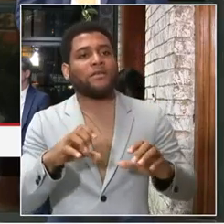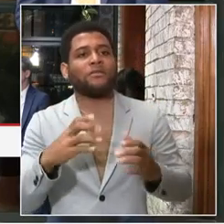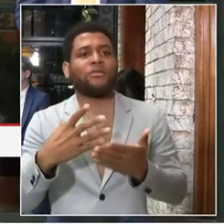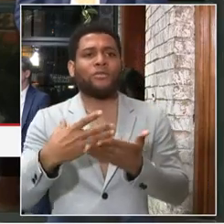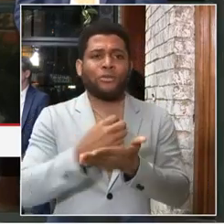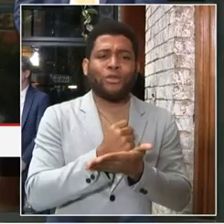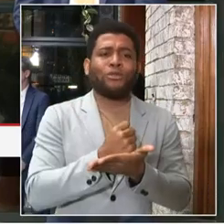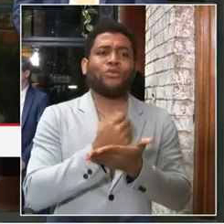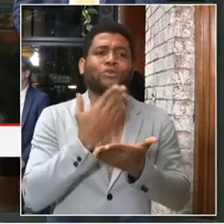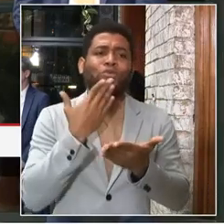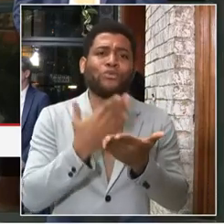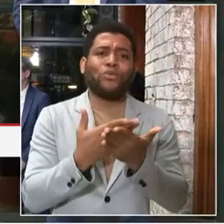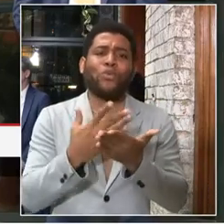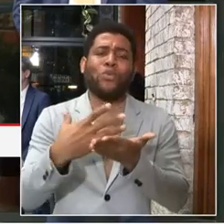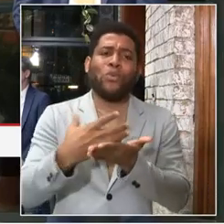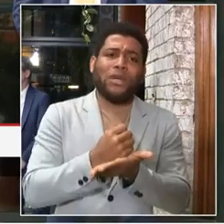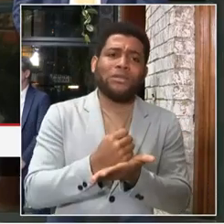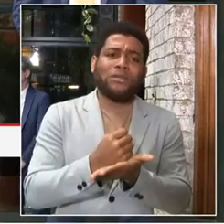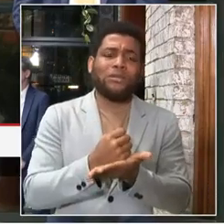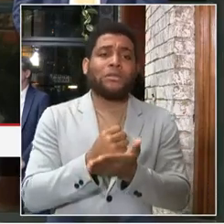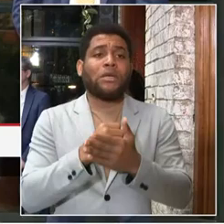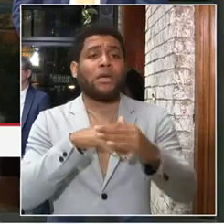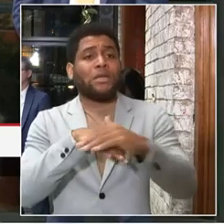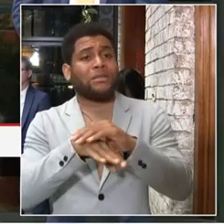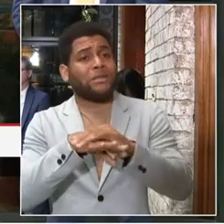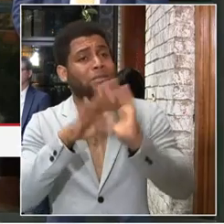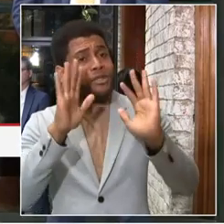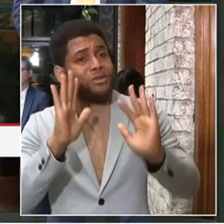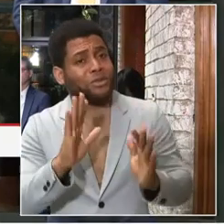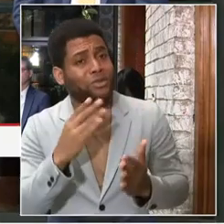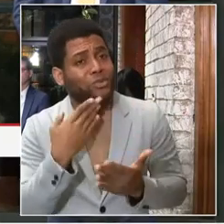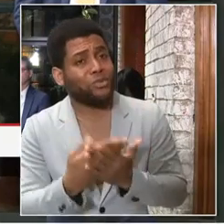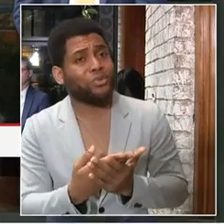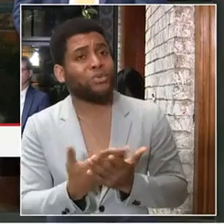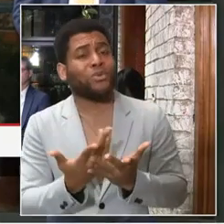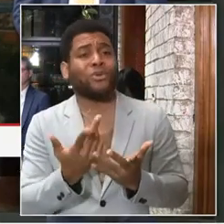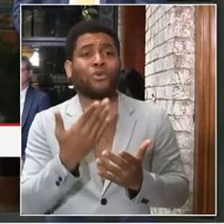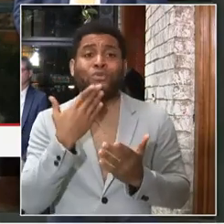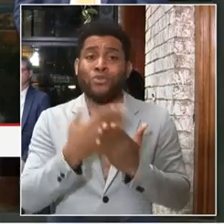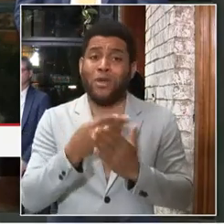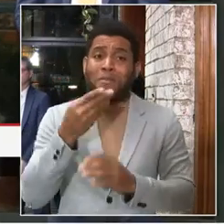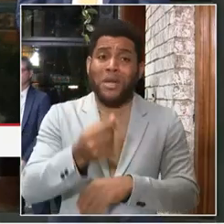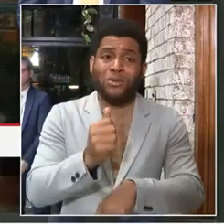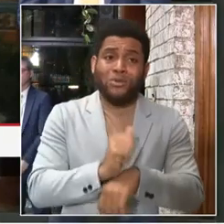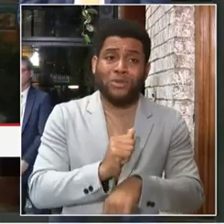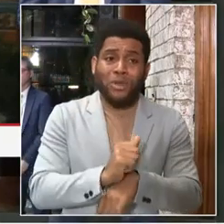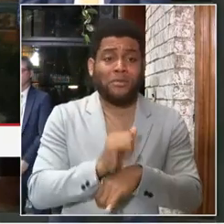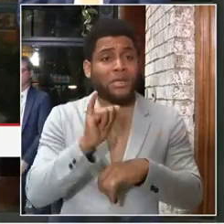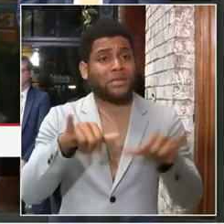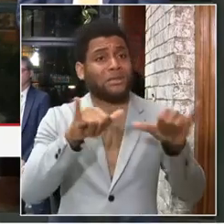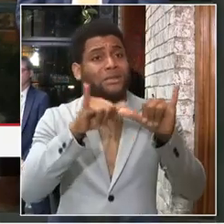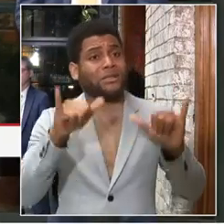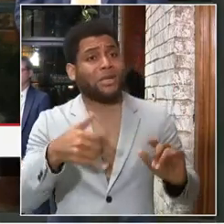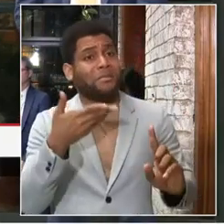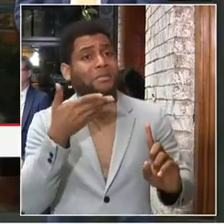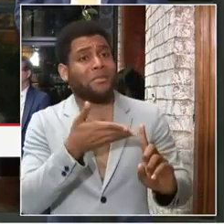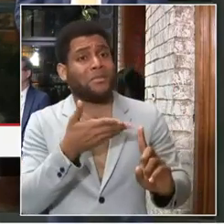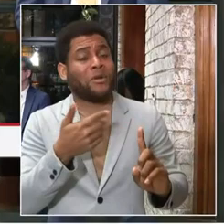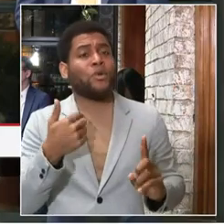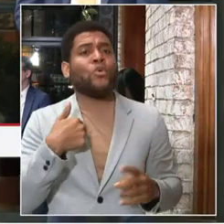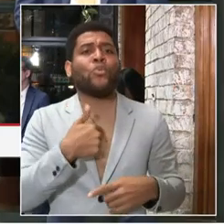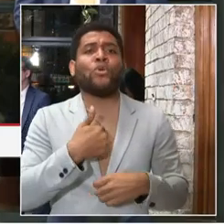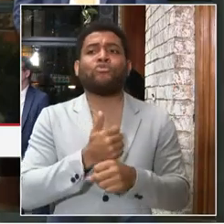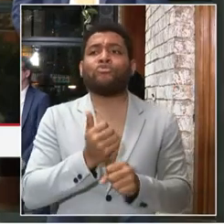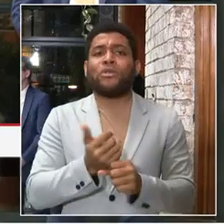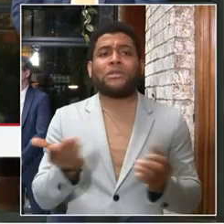help them have access to great schools and a good paying job. And that's the system that we create here. We're